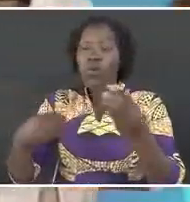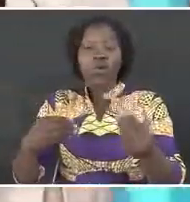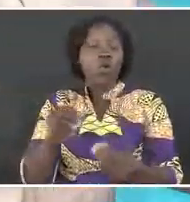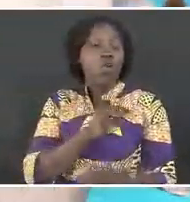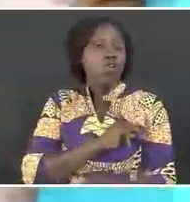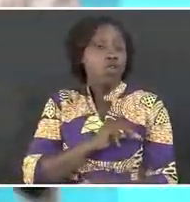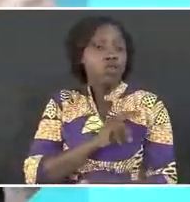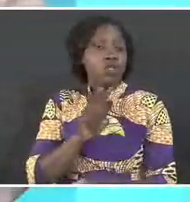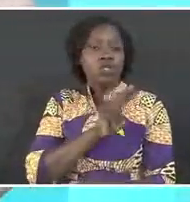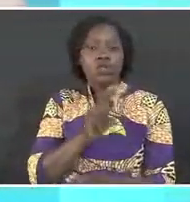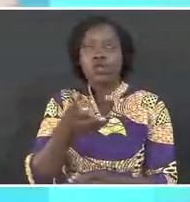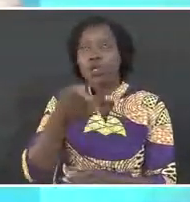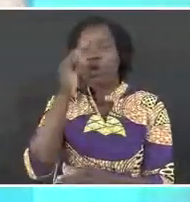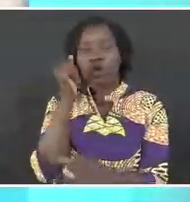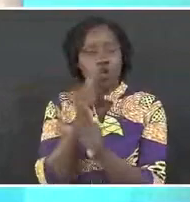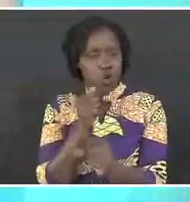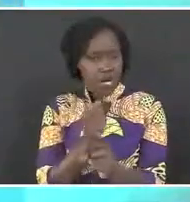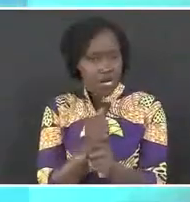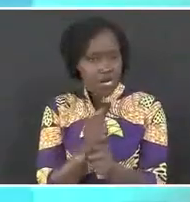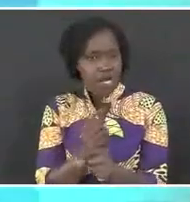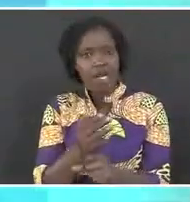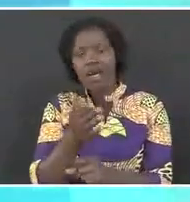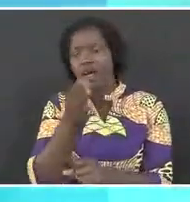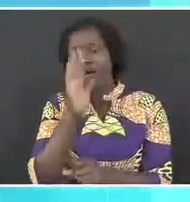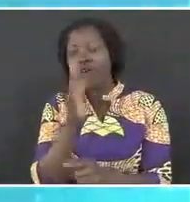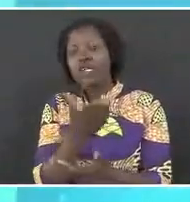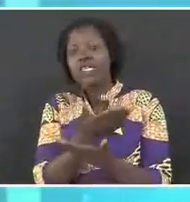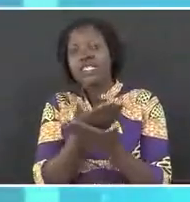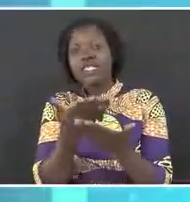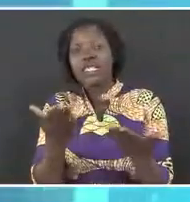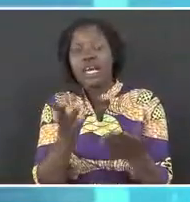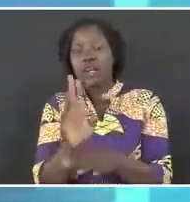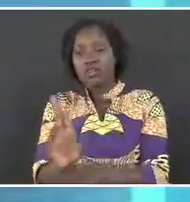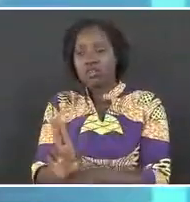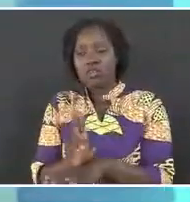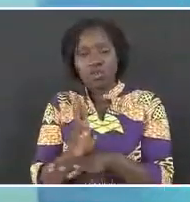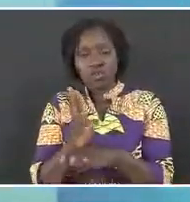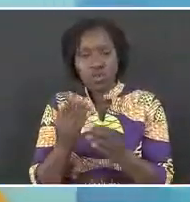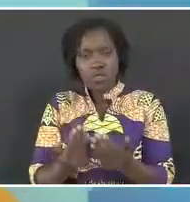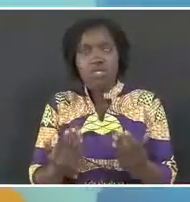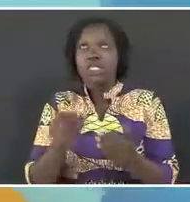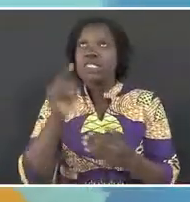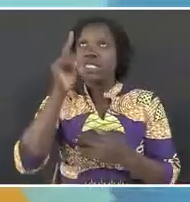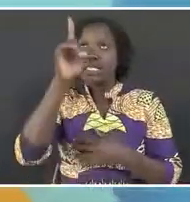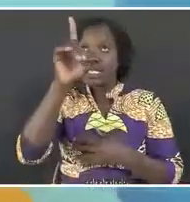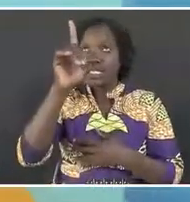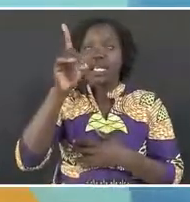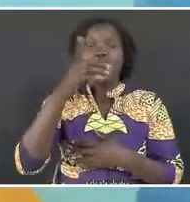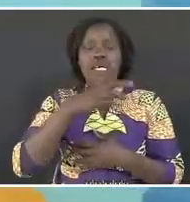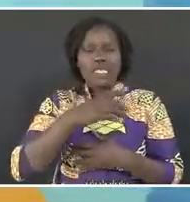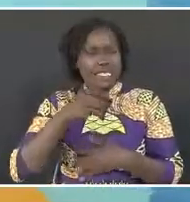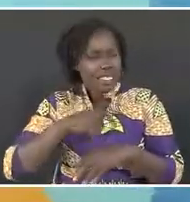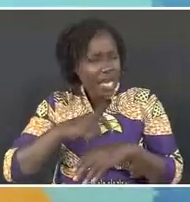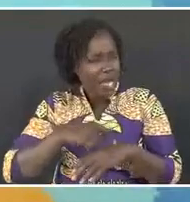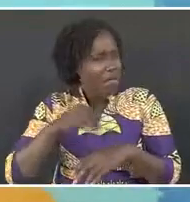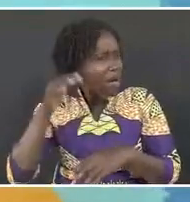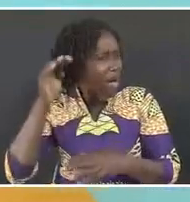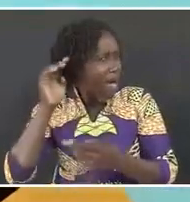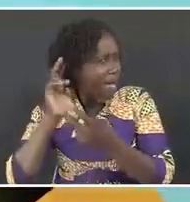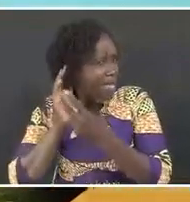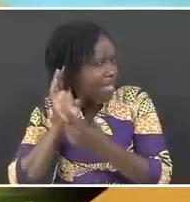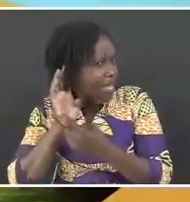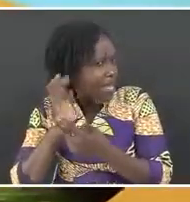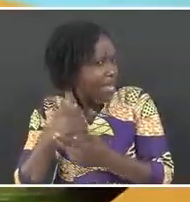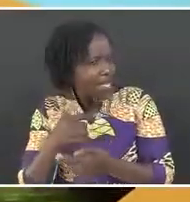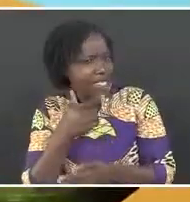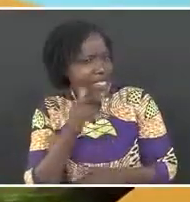see God at work. God is there to use his children. And when I hear us imagine saying